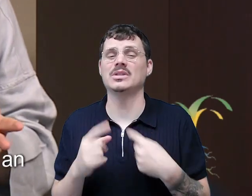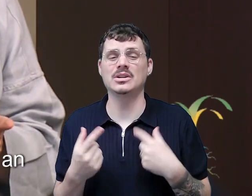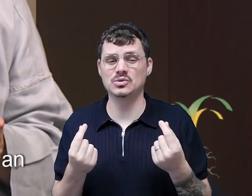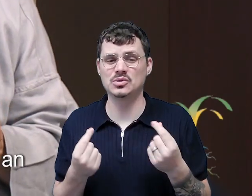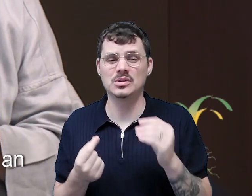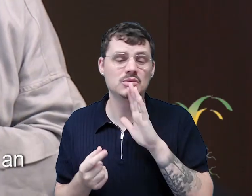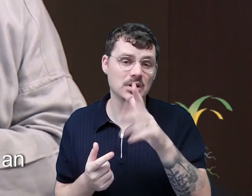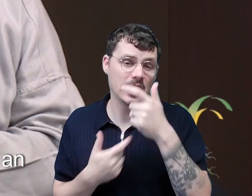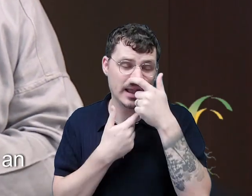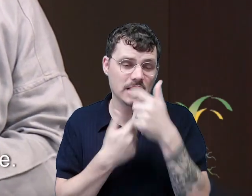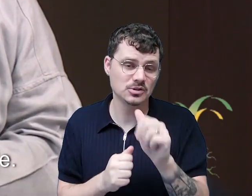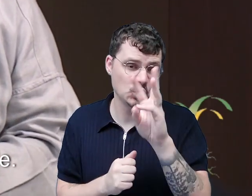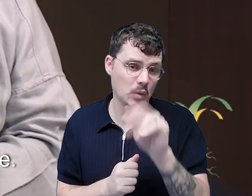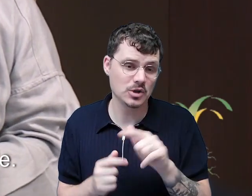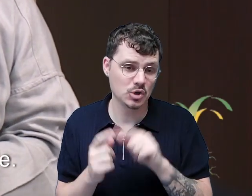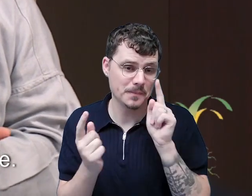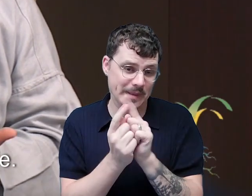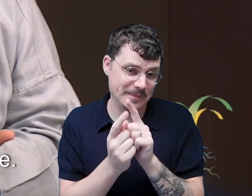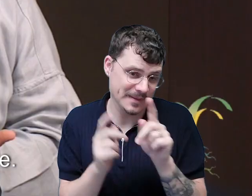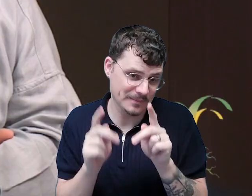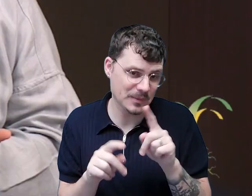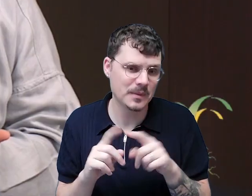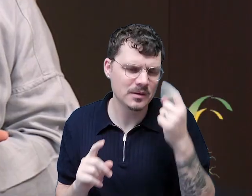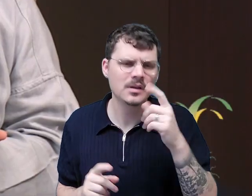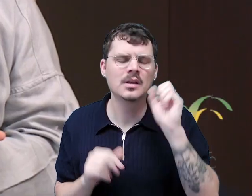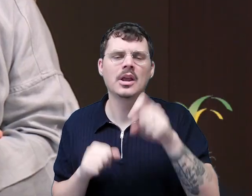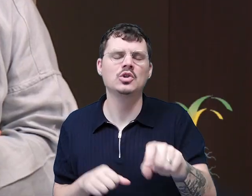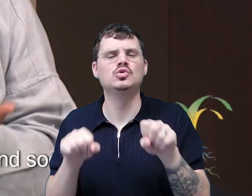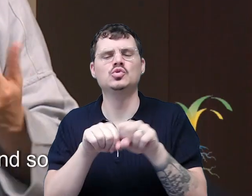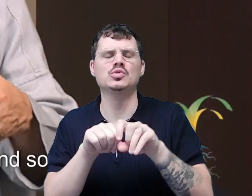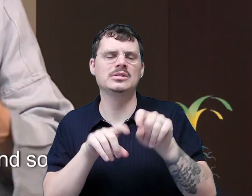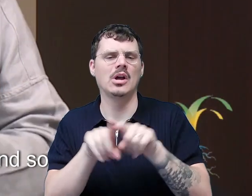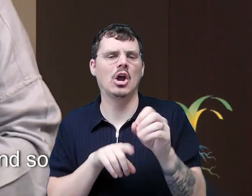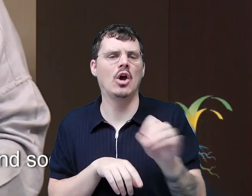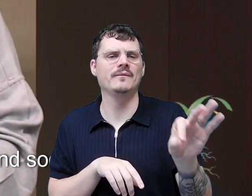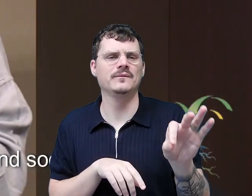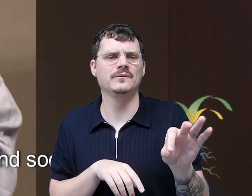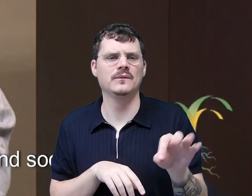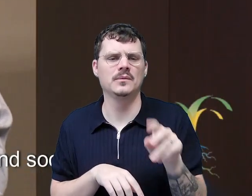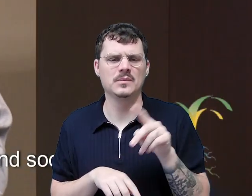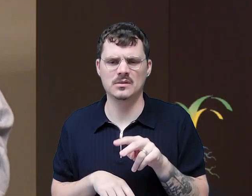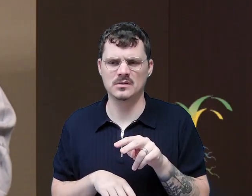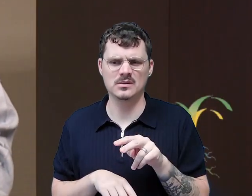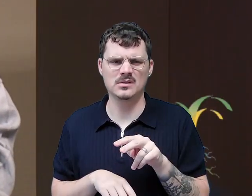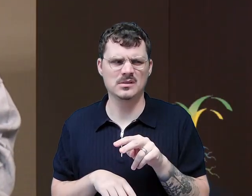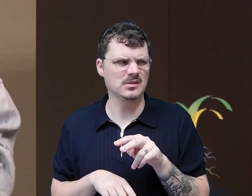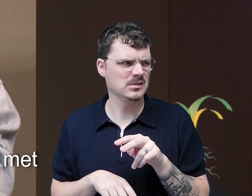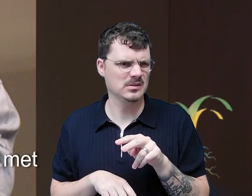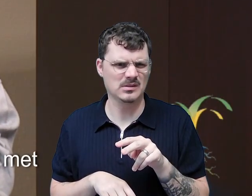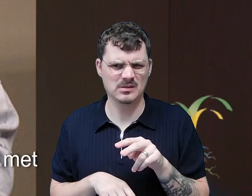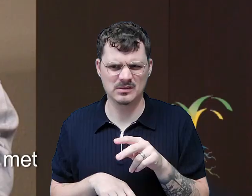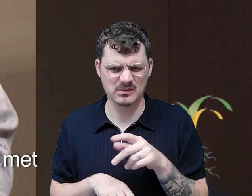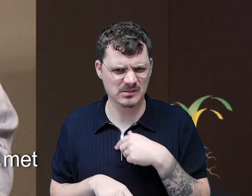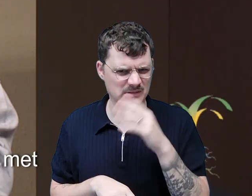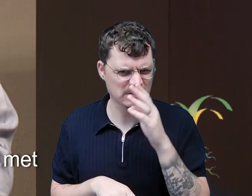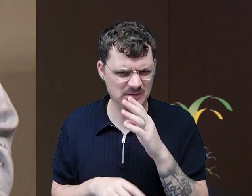first thing I do, and it's kind of an interesting way to meet people, can you please take off your shoes and socks? You're not